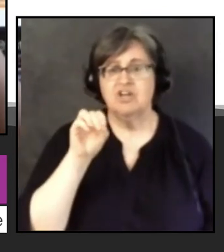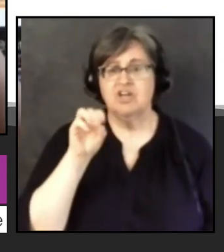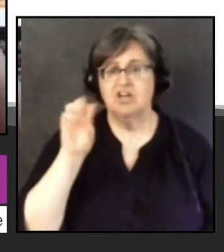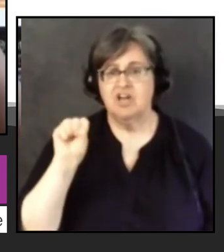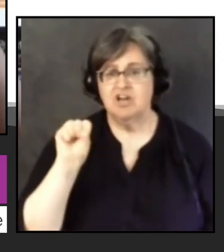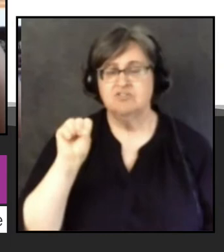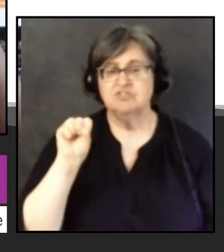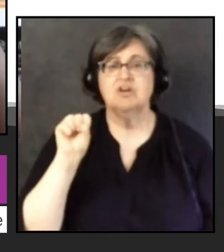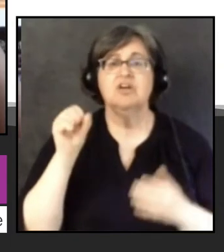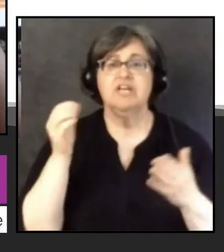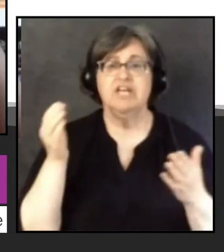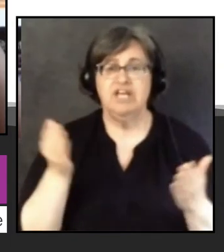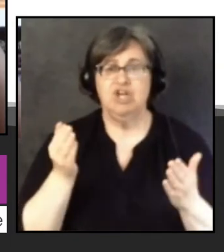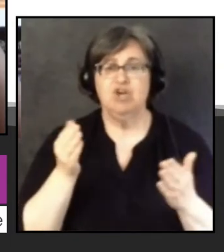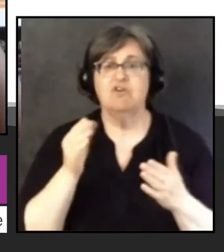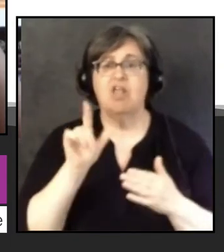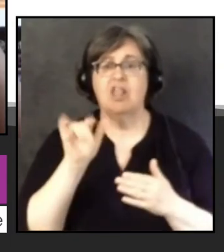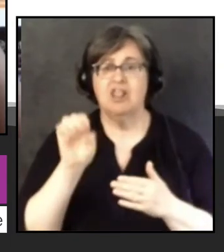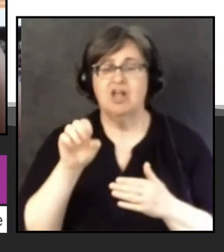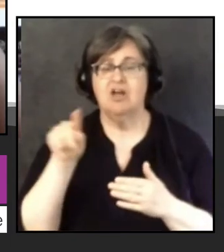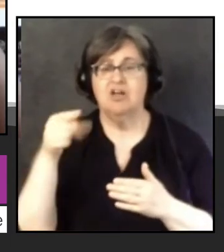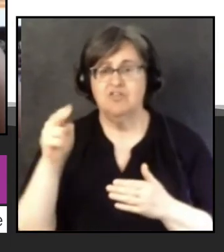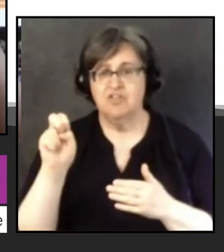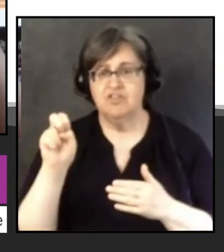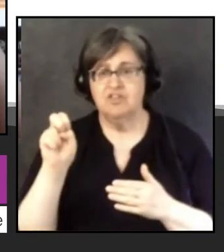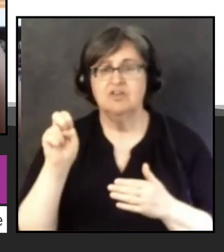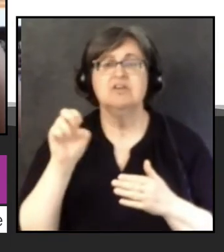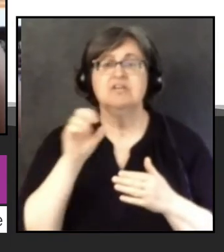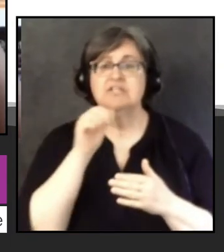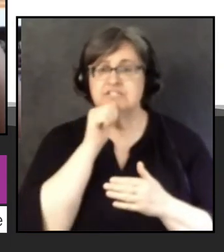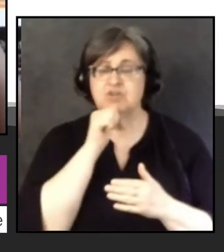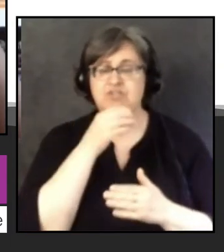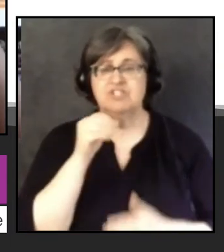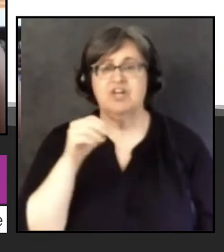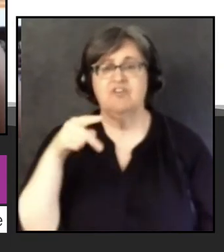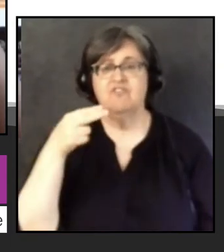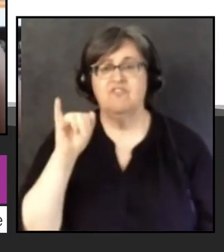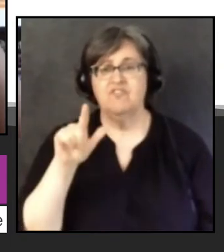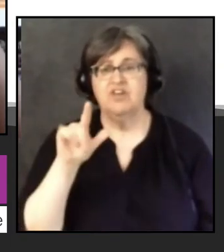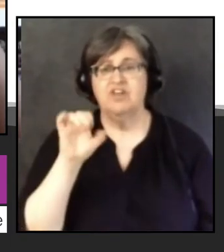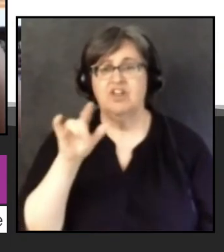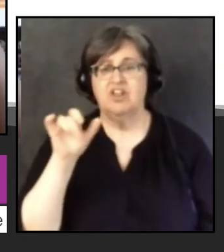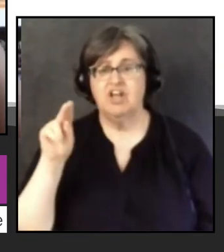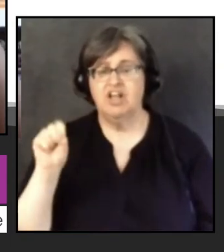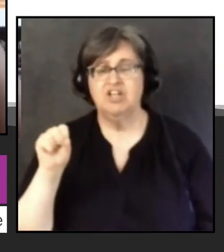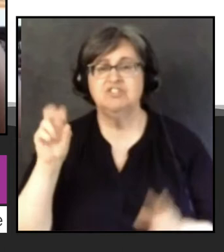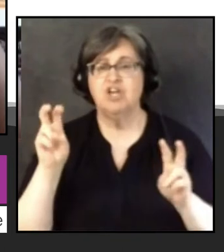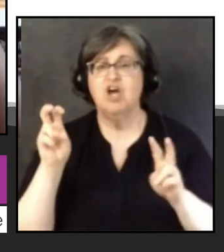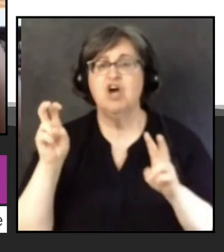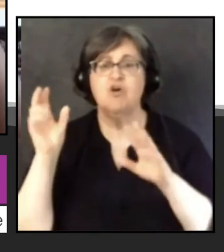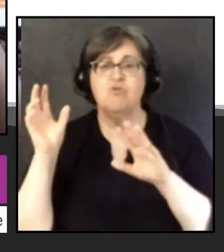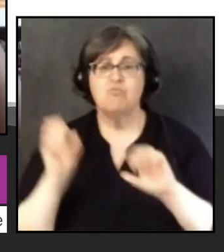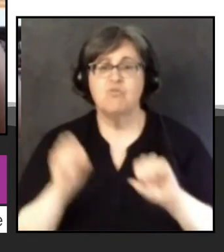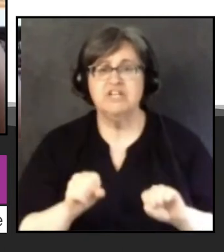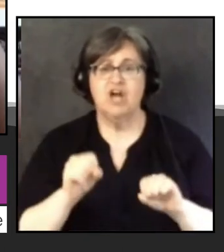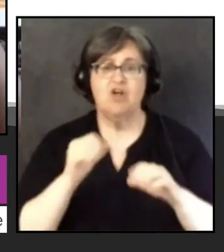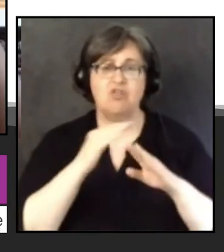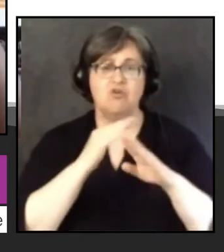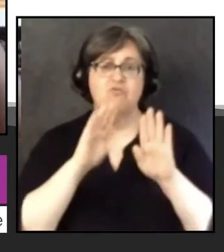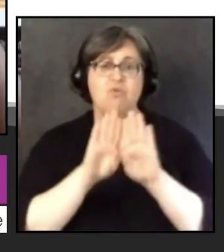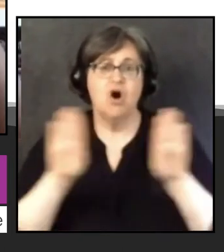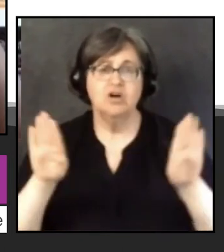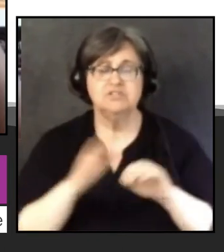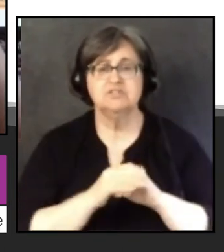Allegiance, and Phil Collins' Bring Down the Walls. Before joining Creative Time, Natasha worked